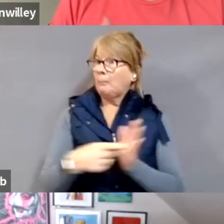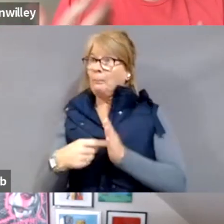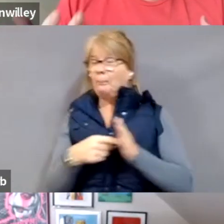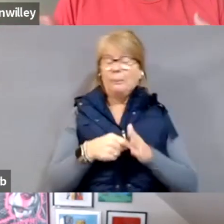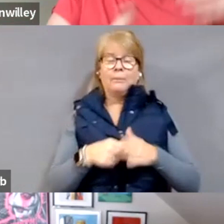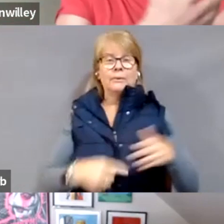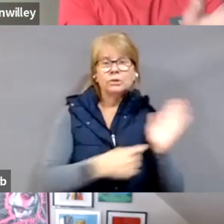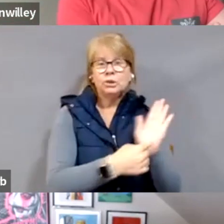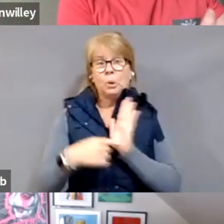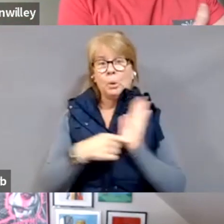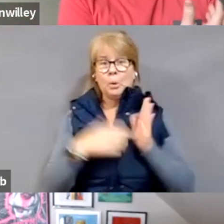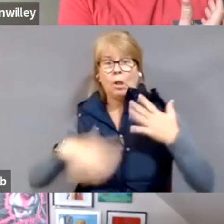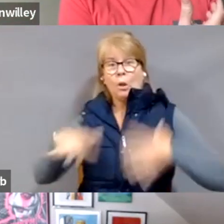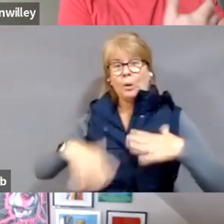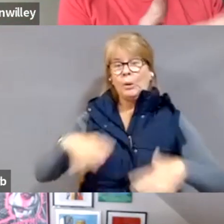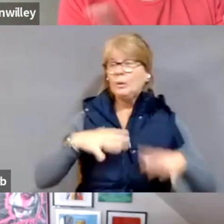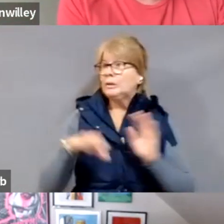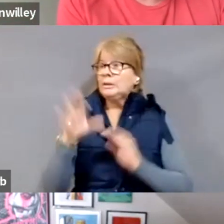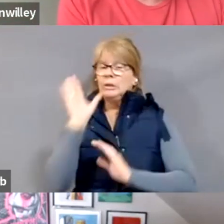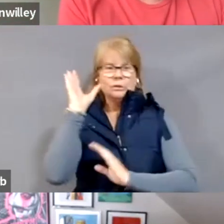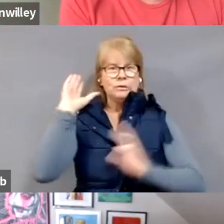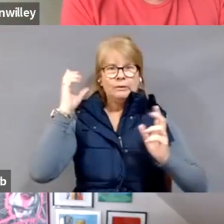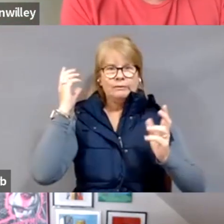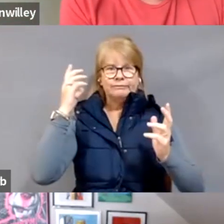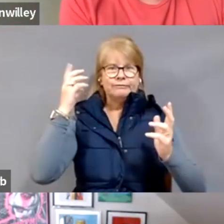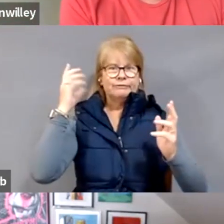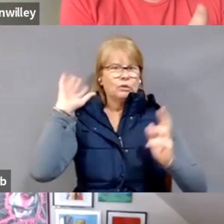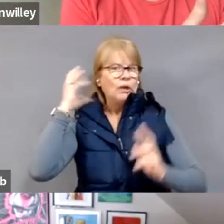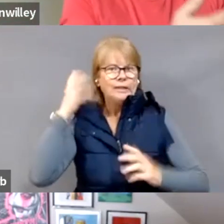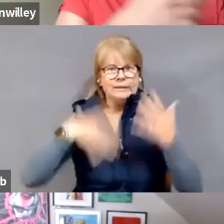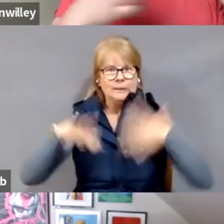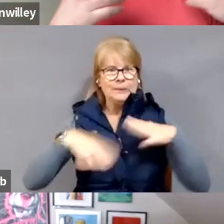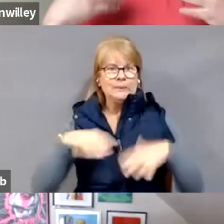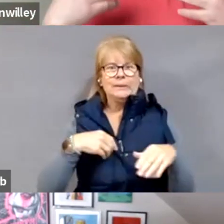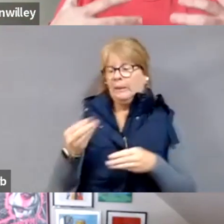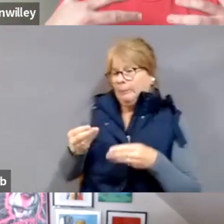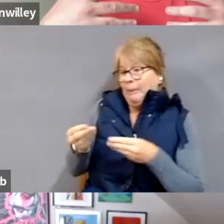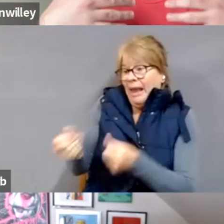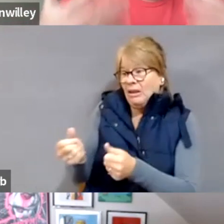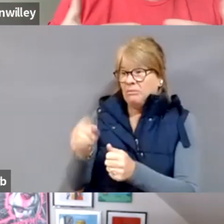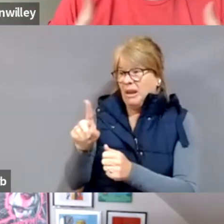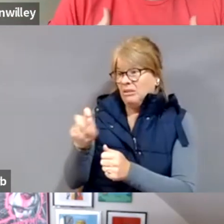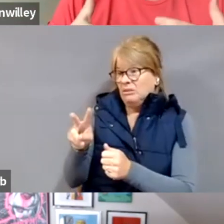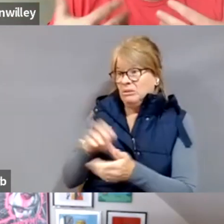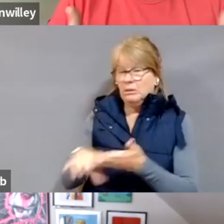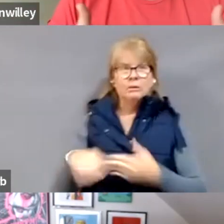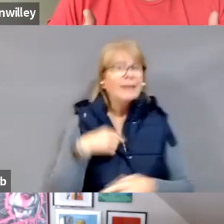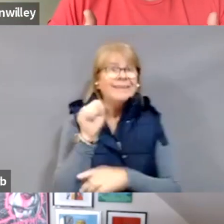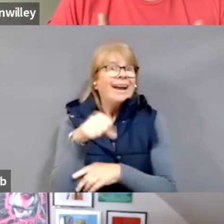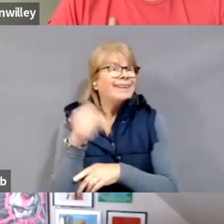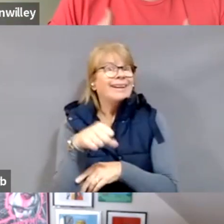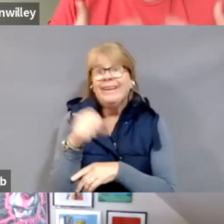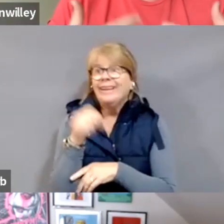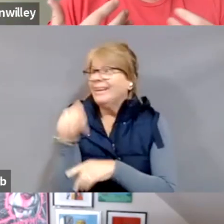Would you like to dress up in this crazy outfit and we'll pay you a few $100s to do that? And I just kept saying